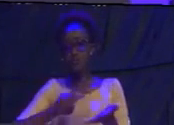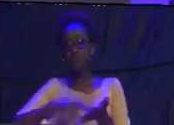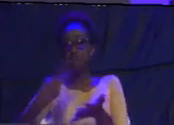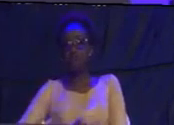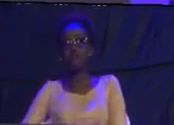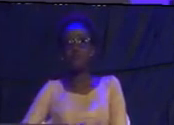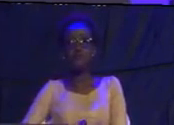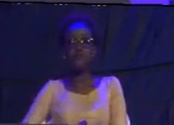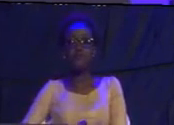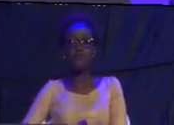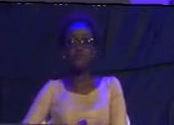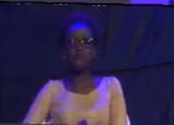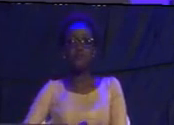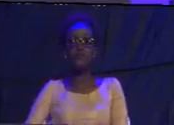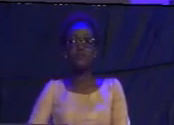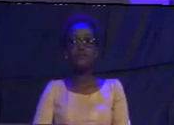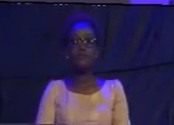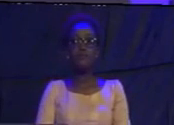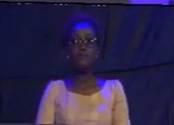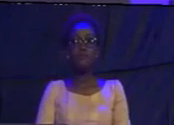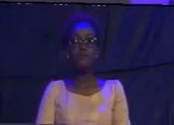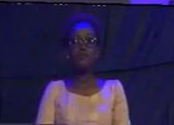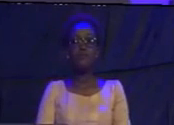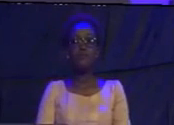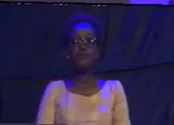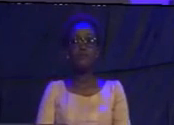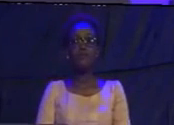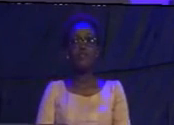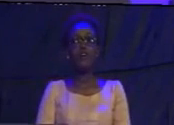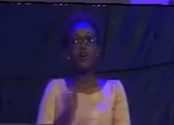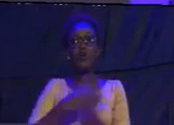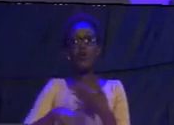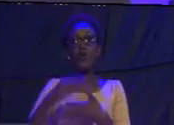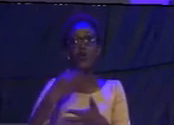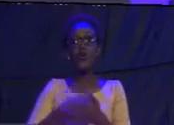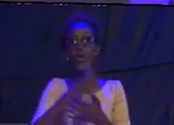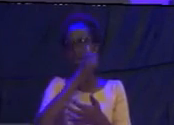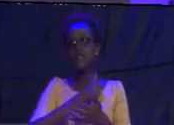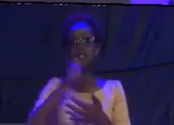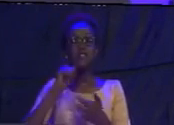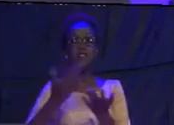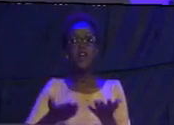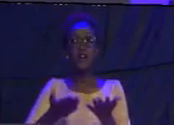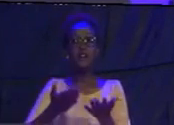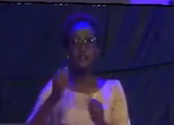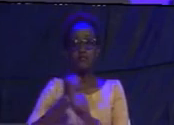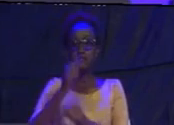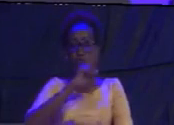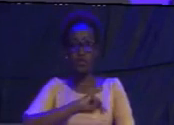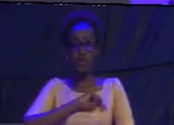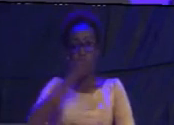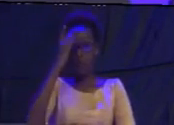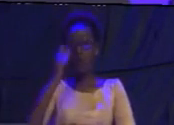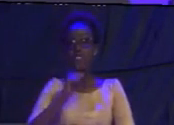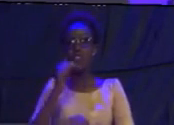"Get up. Why do you lie thus on your face?" Abisirayeli baracumuye kuko baciye ku itegeko ryanjye